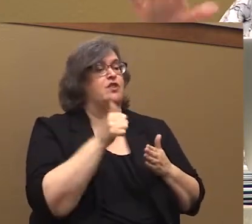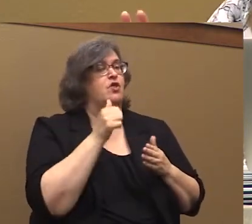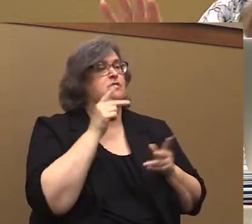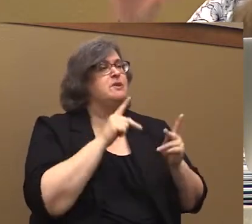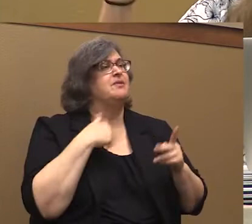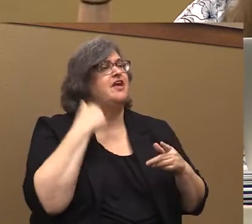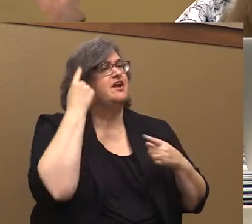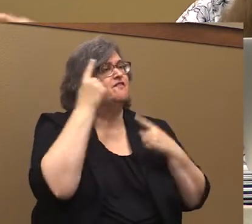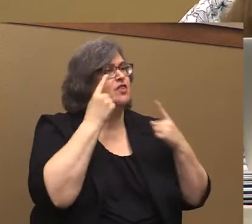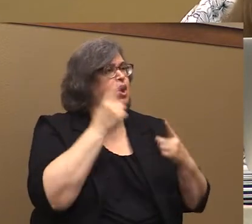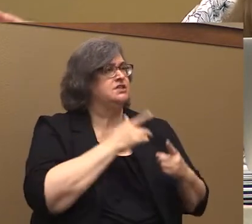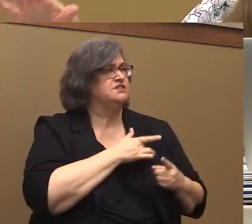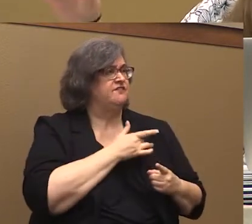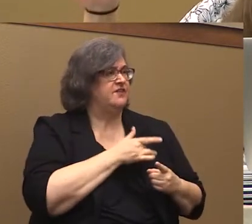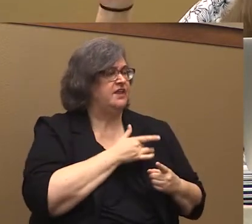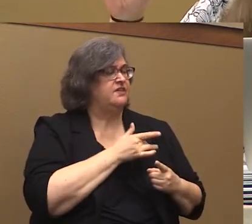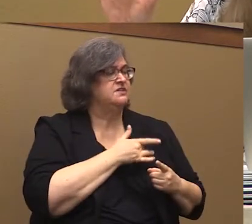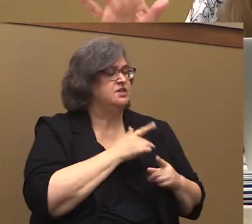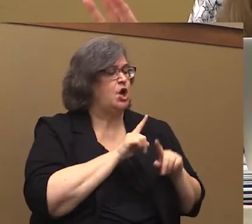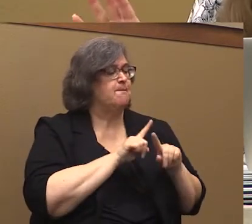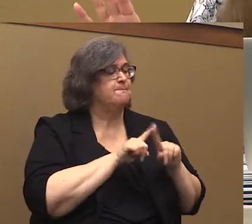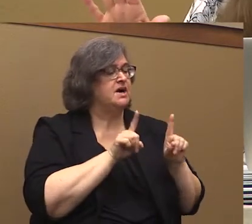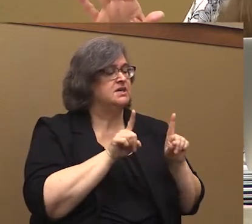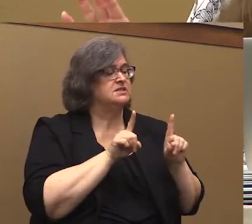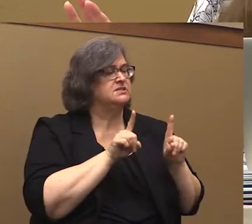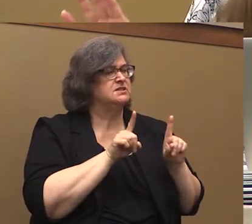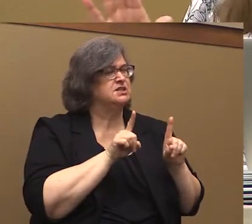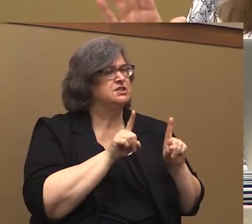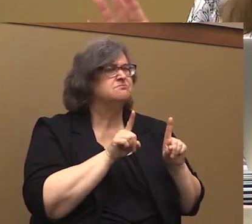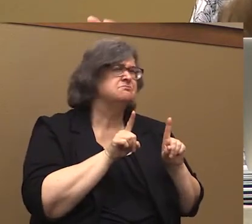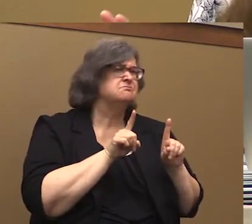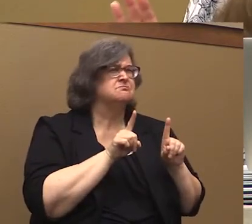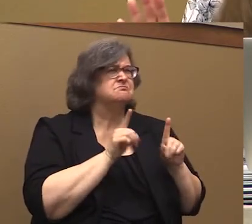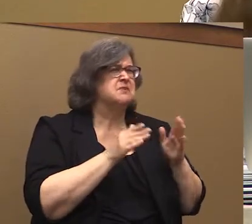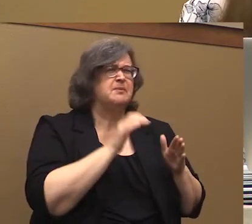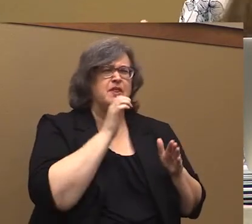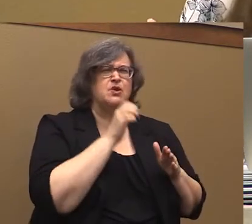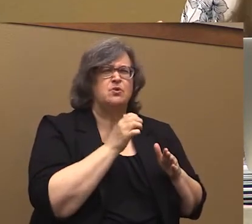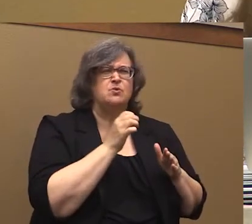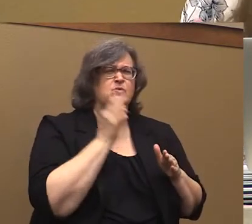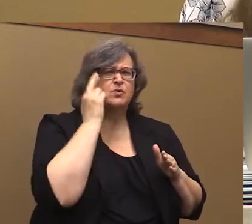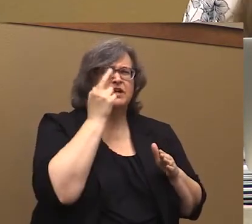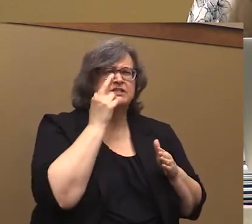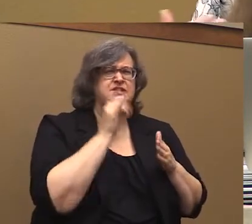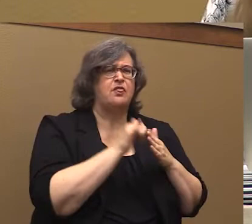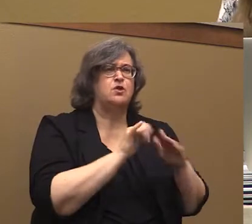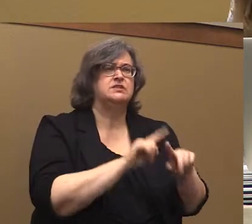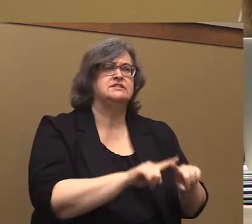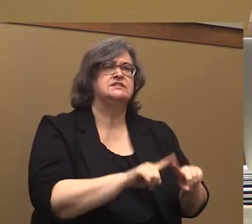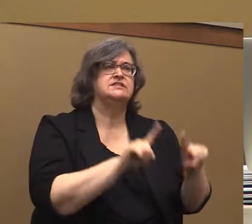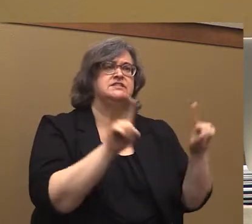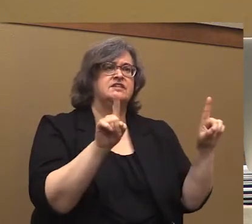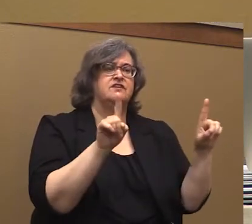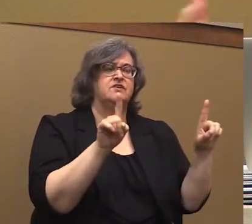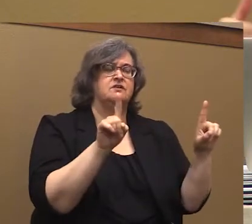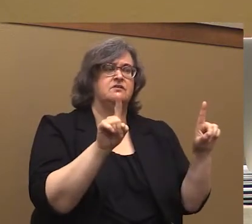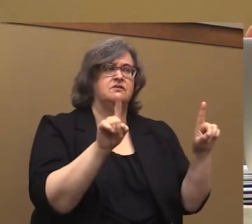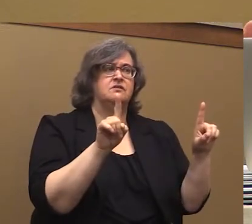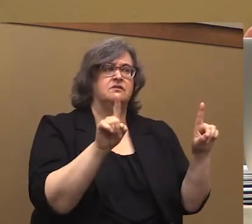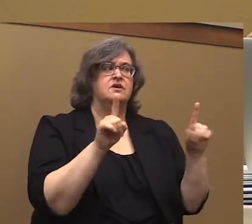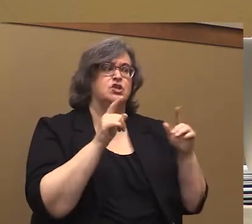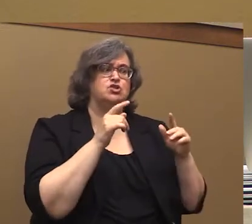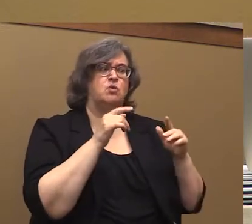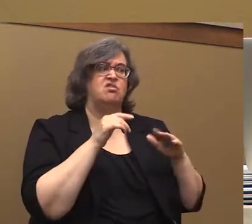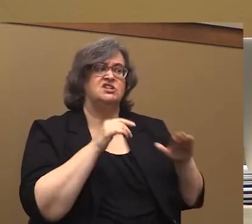have thoughts and feelings, but maybe they don't realize that they're different from what